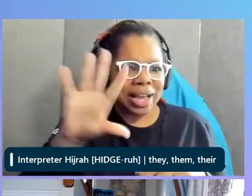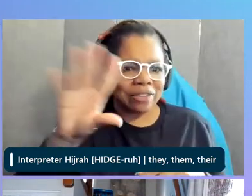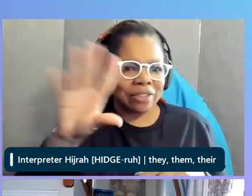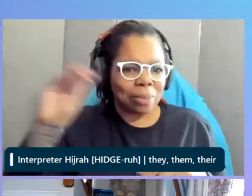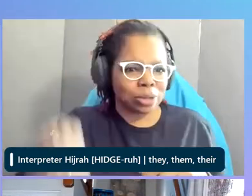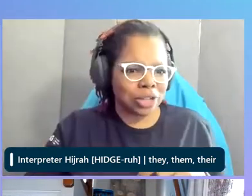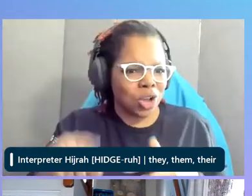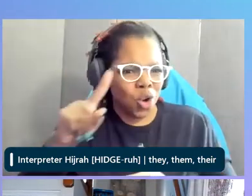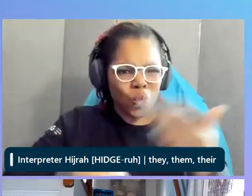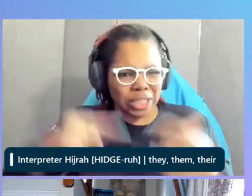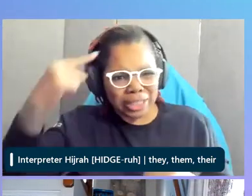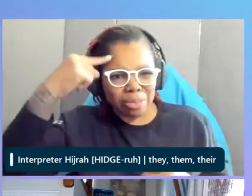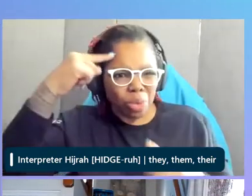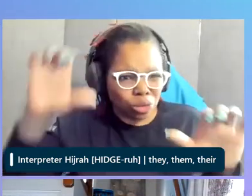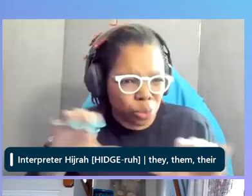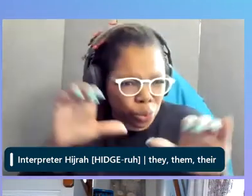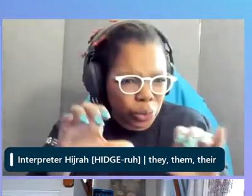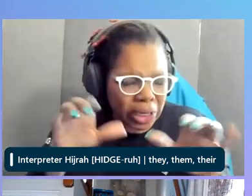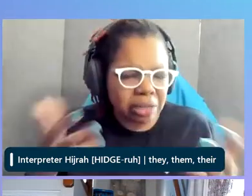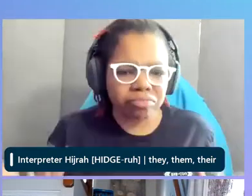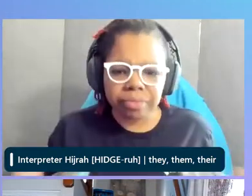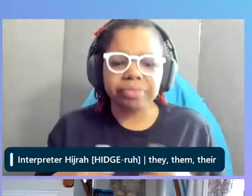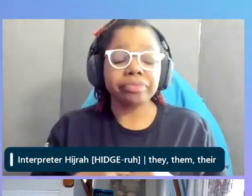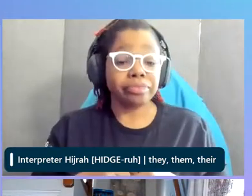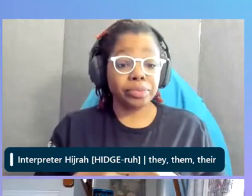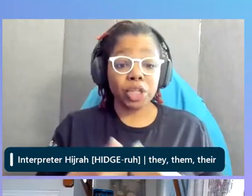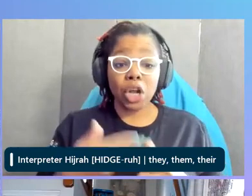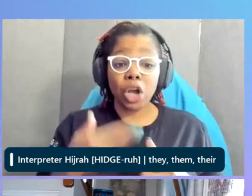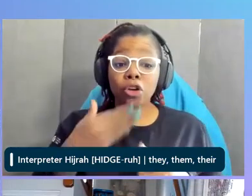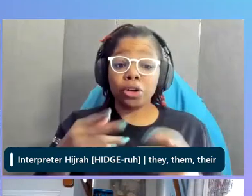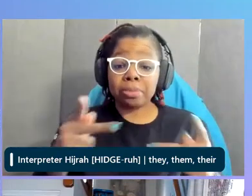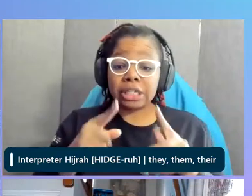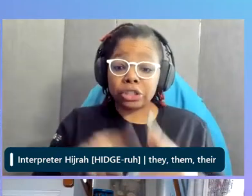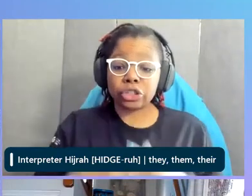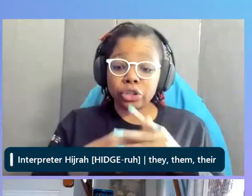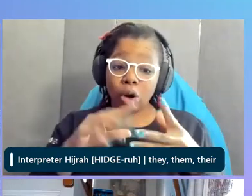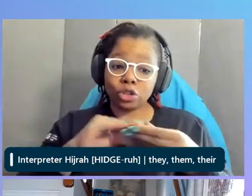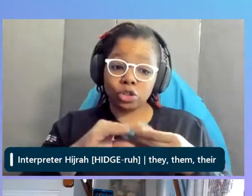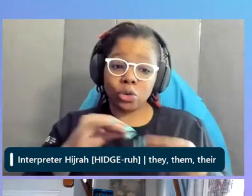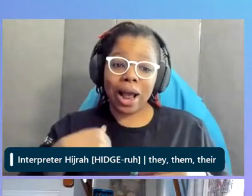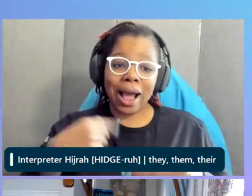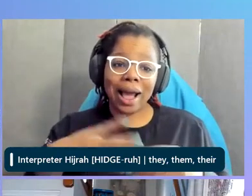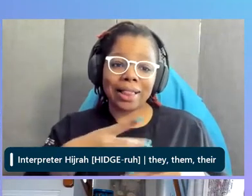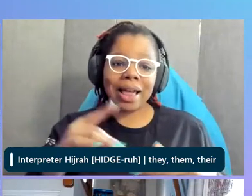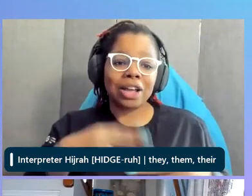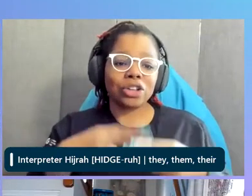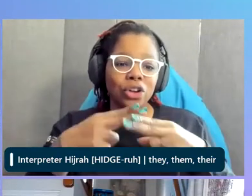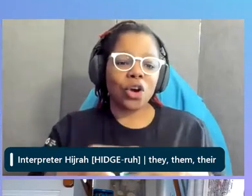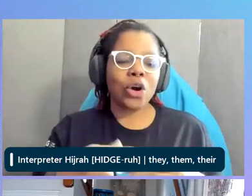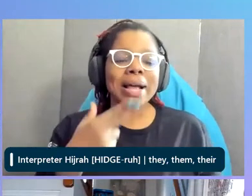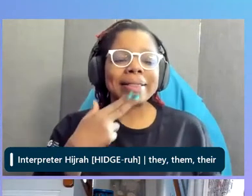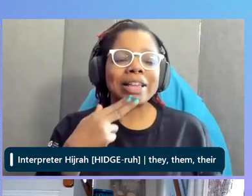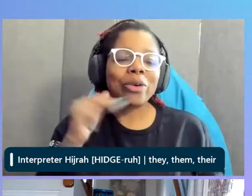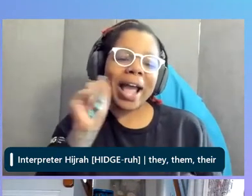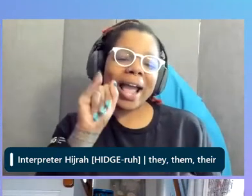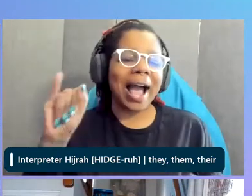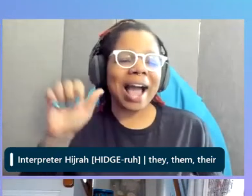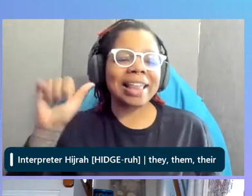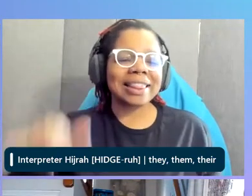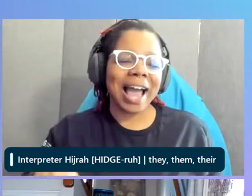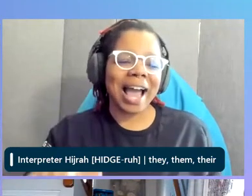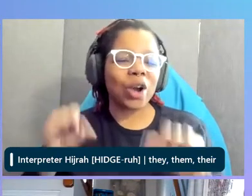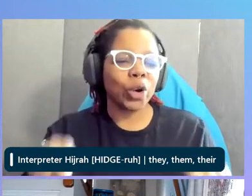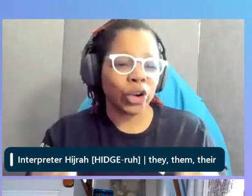shortcuts are their minds taking? Now, a good place to start here is a story I like to call The Little AI That Could. So a while